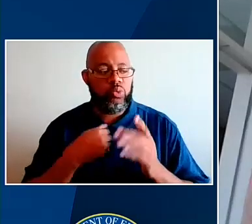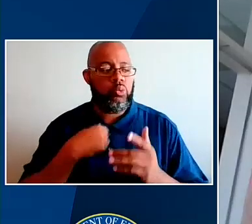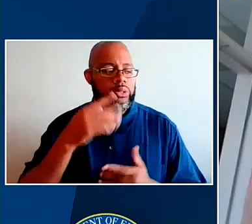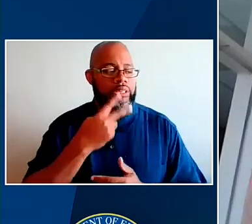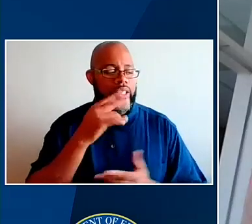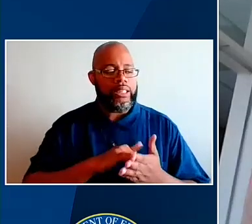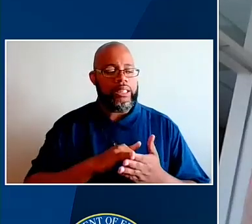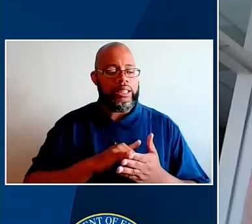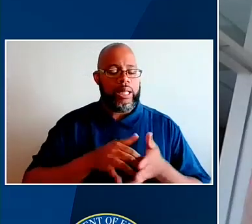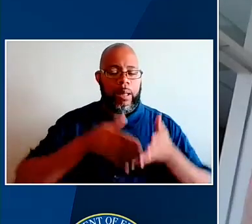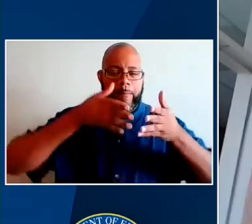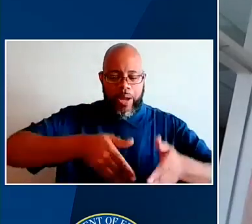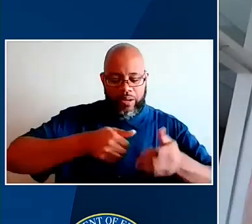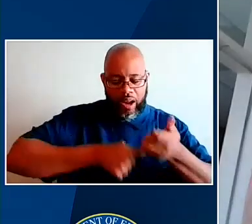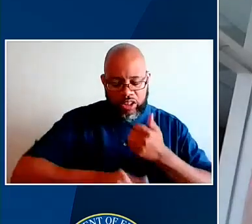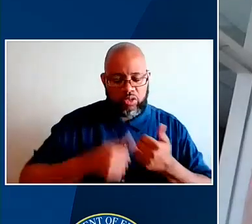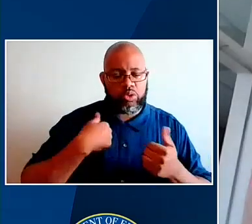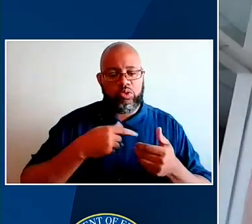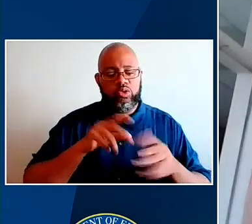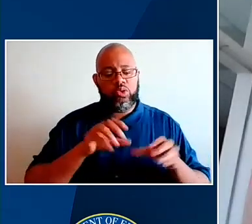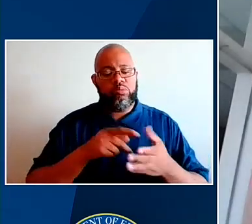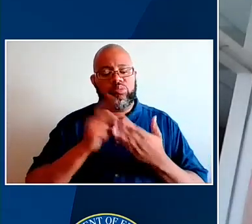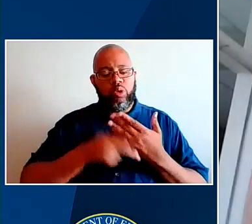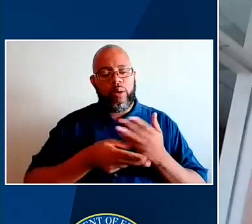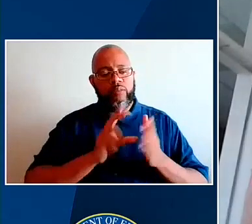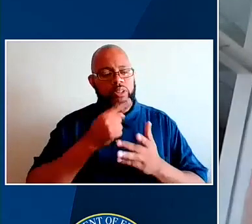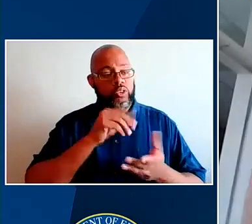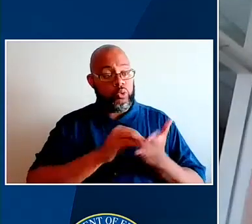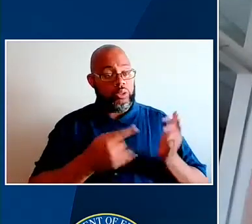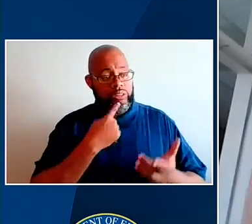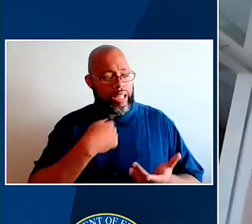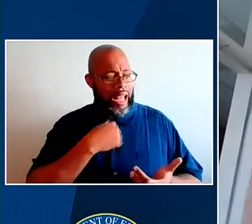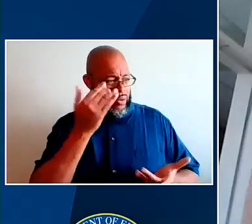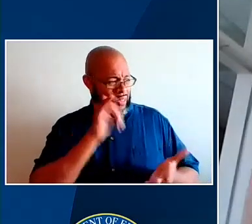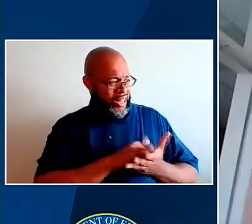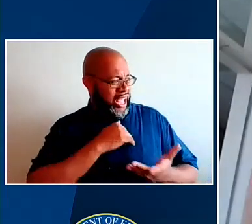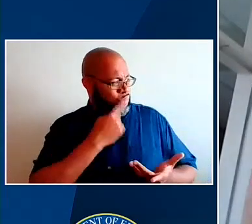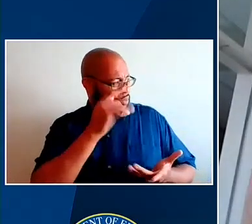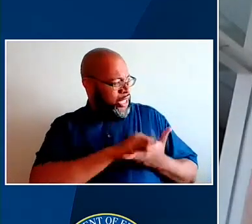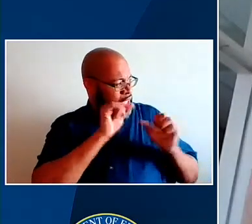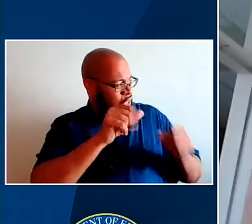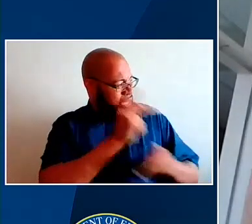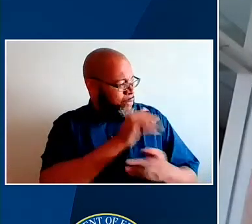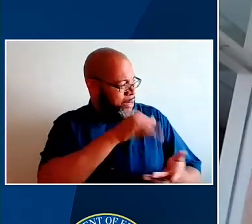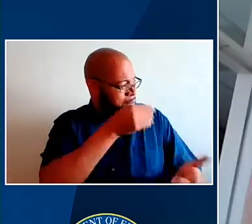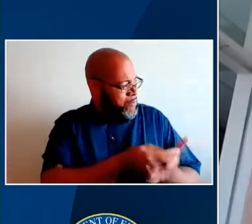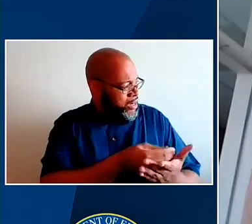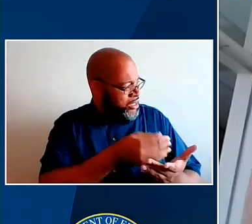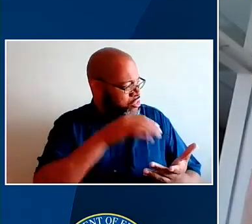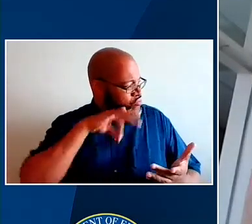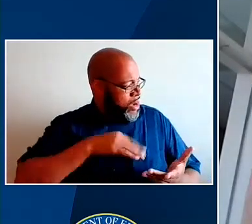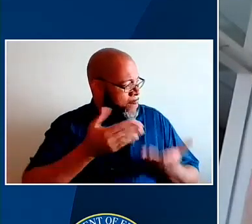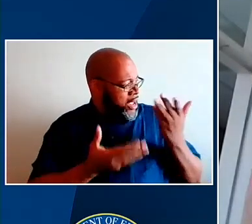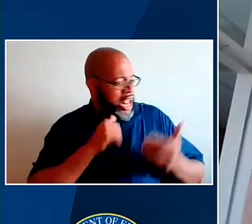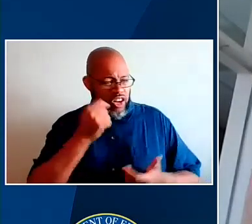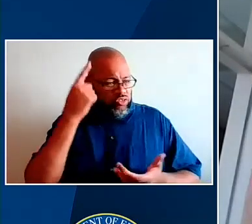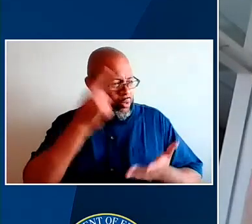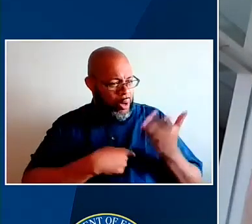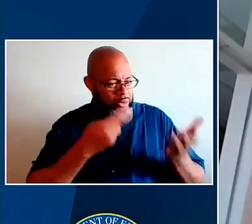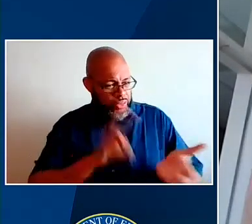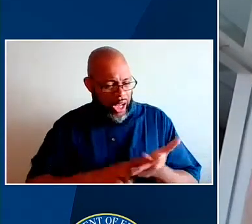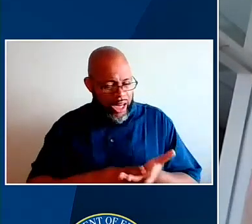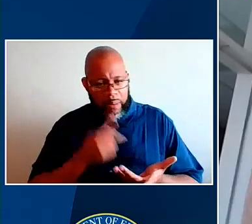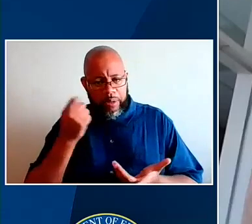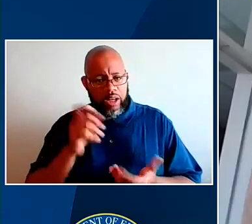these buried, and when we go to program review and interview the students, they're saying, I didn't know I told them they could keep that credit balance. I didn't understand what I was doing